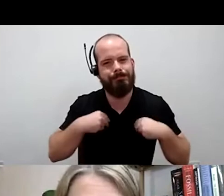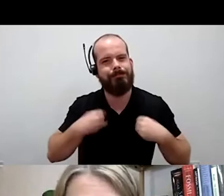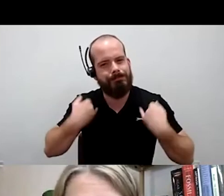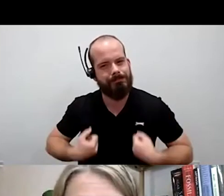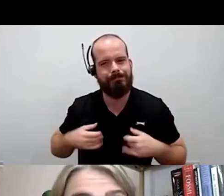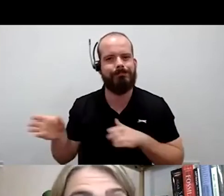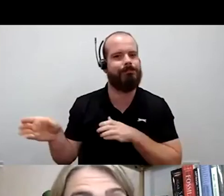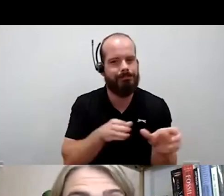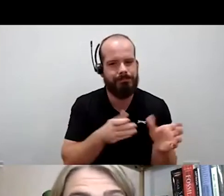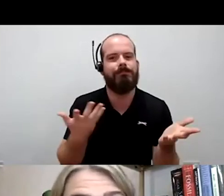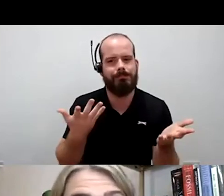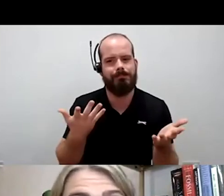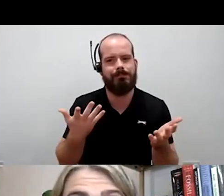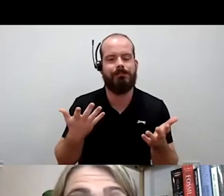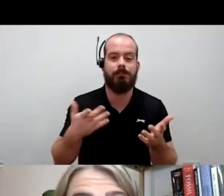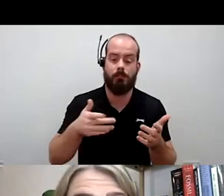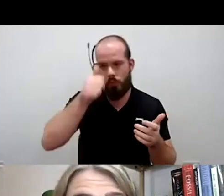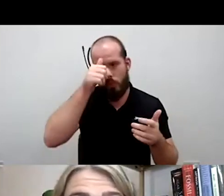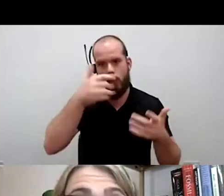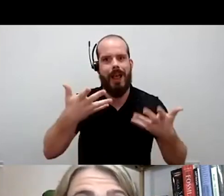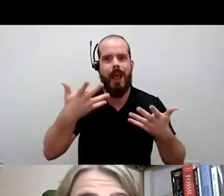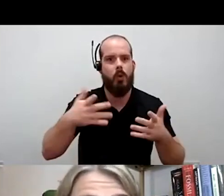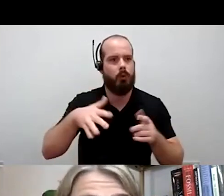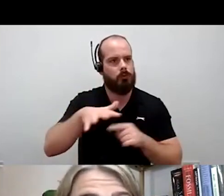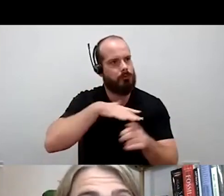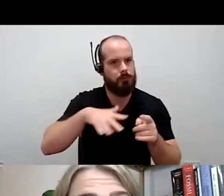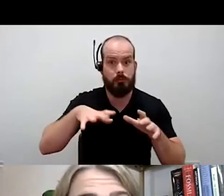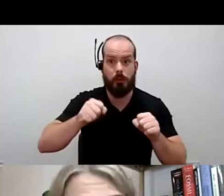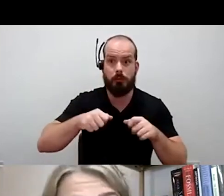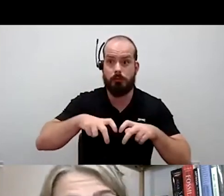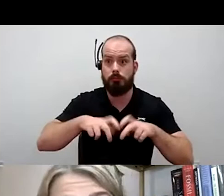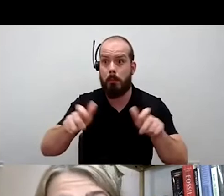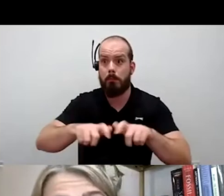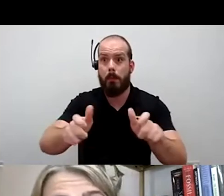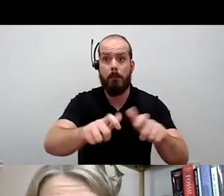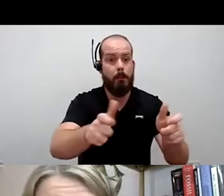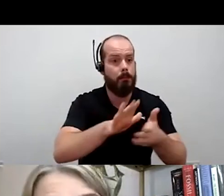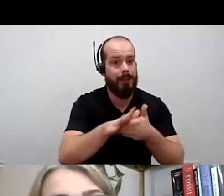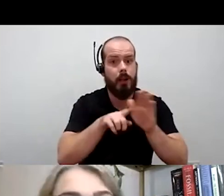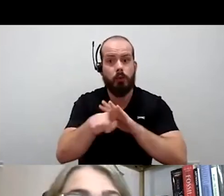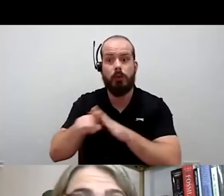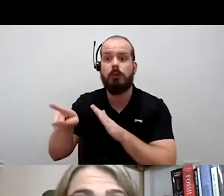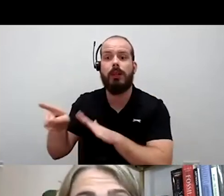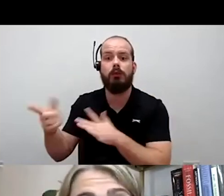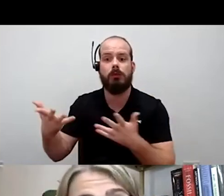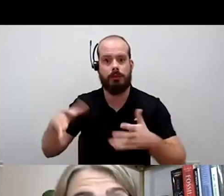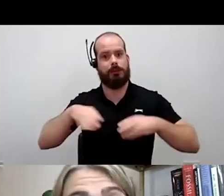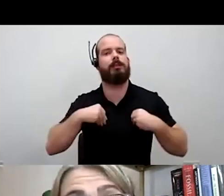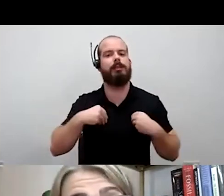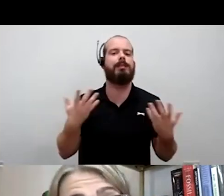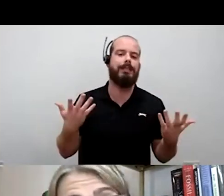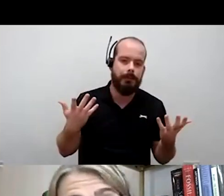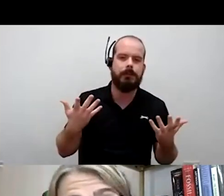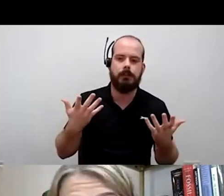and the world is opening up. And I'm sure all of us have either been ill in the last month or know several other people who have been too. So I just want to make sure that